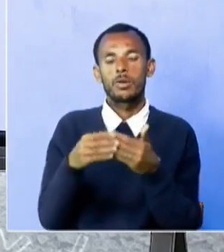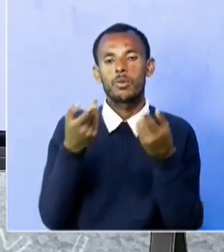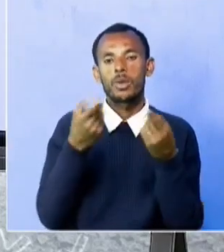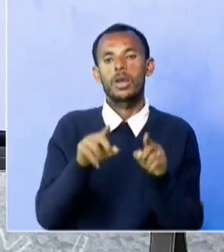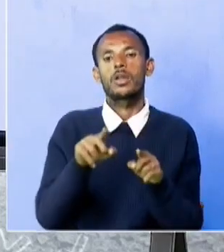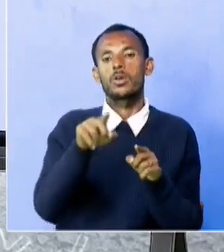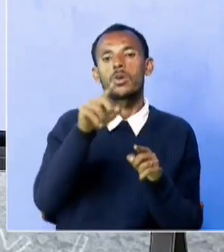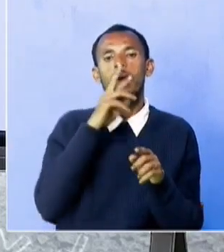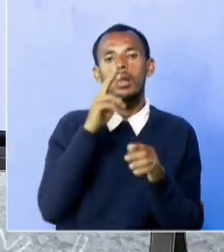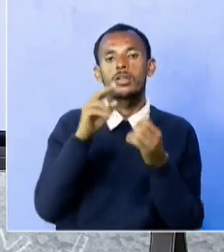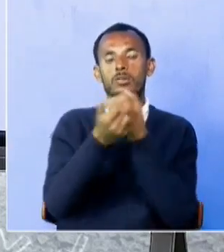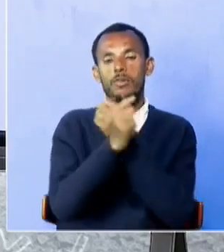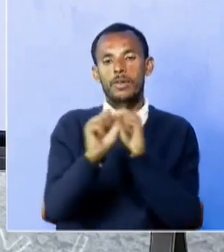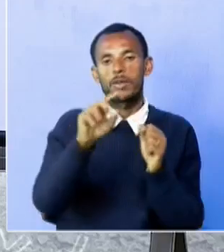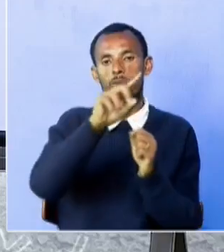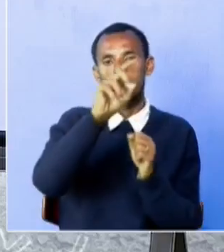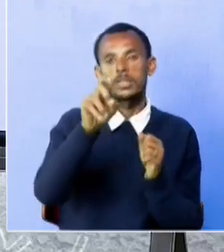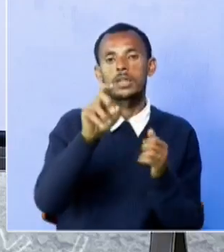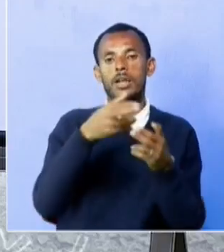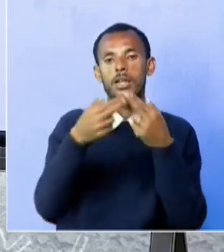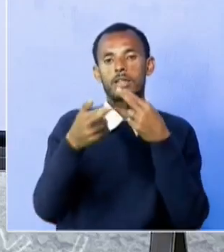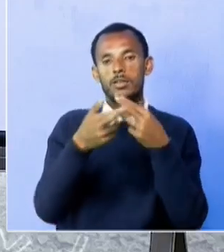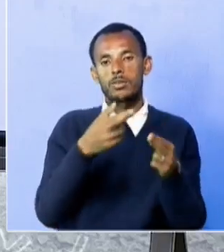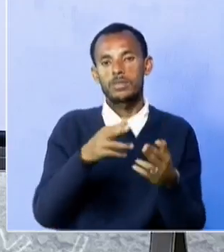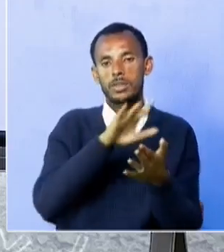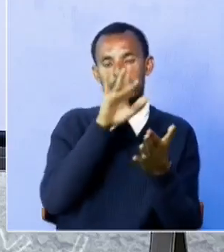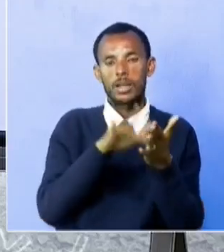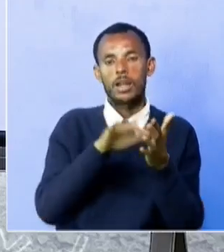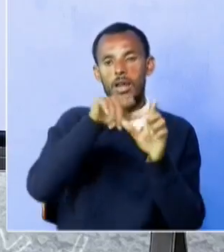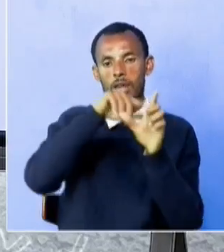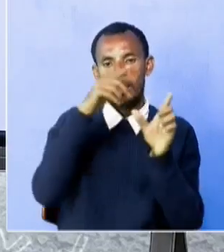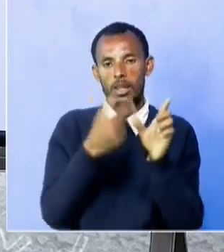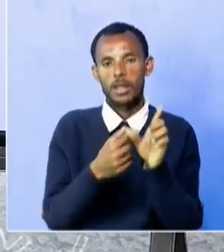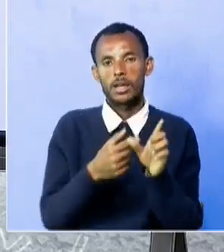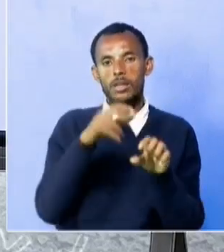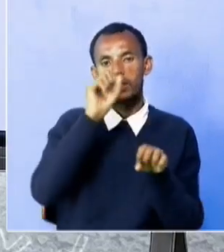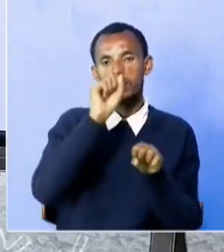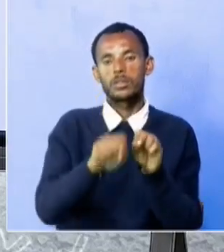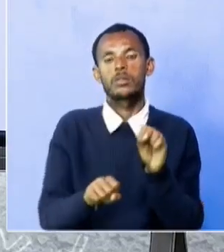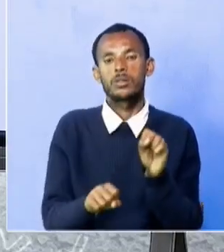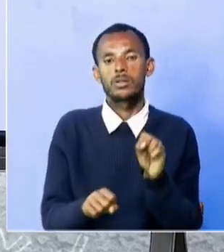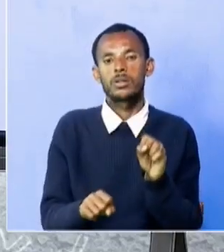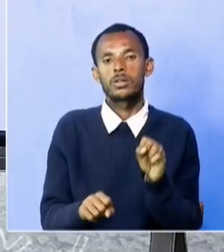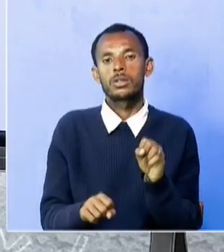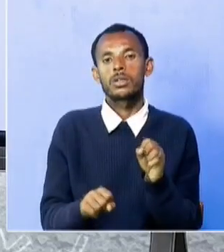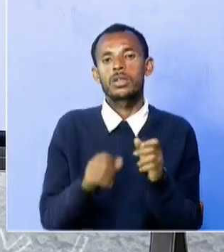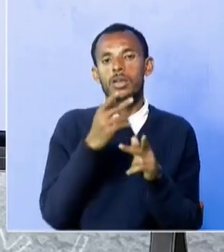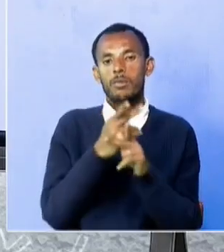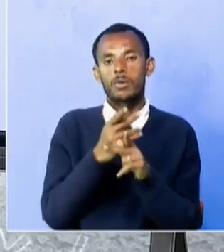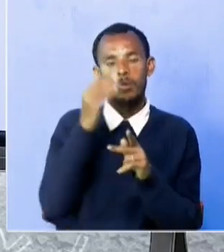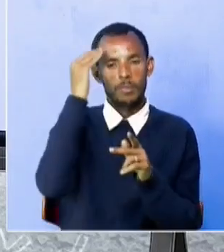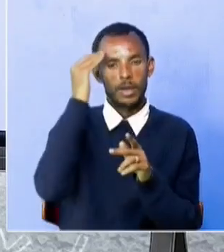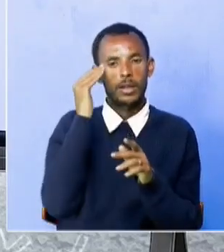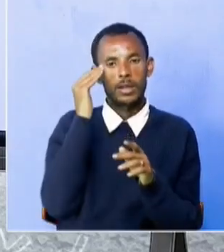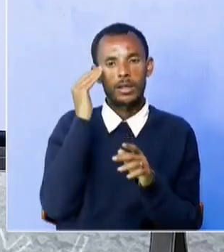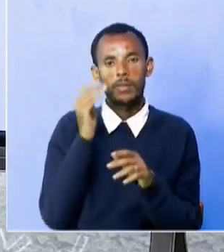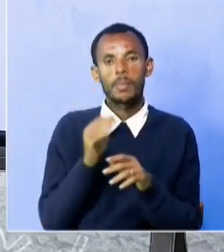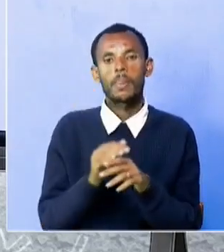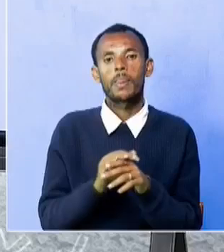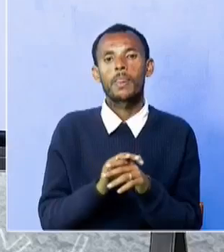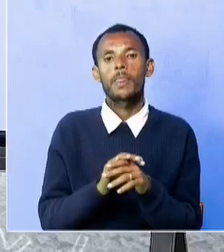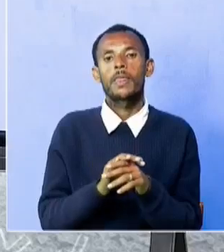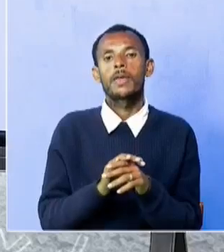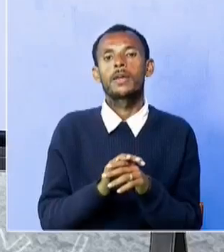whenever we are solving questions related to central angle, okay? So keep in your mind that